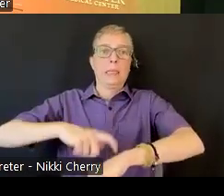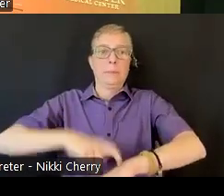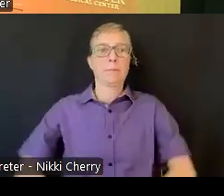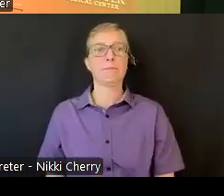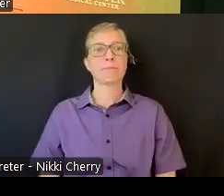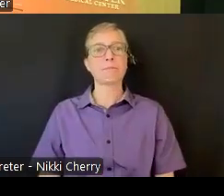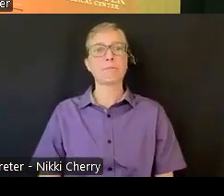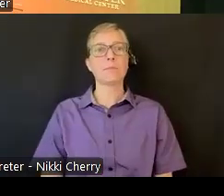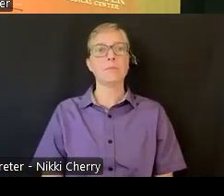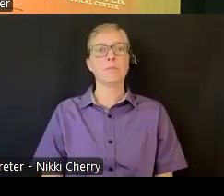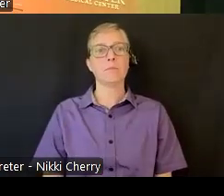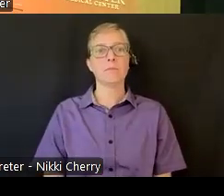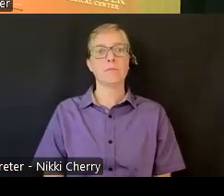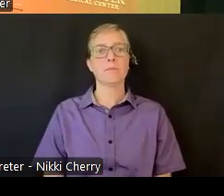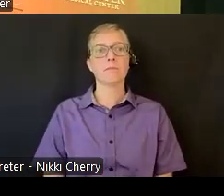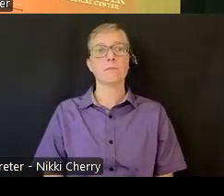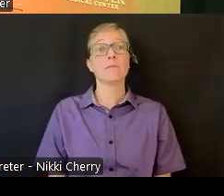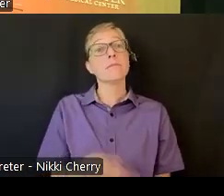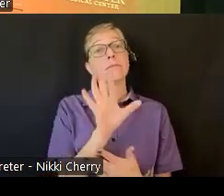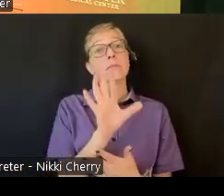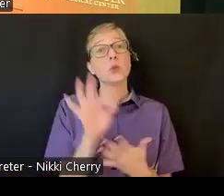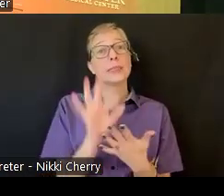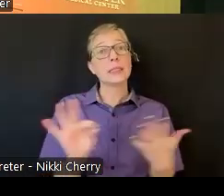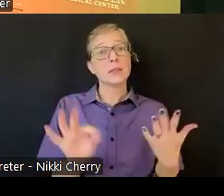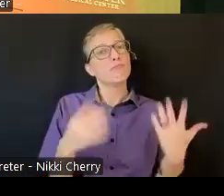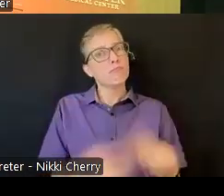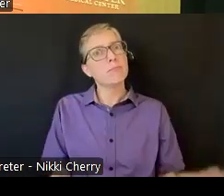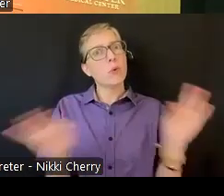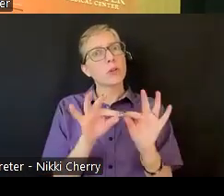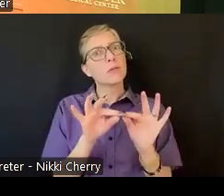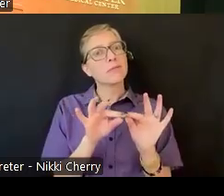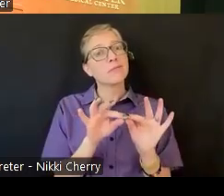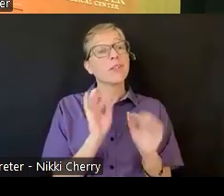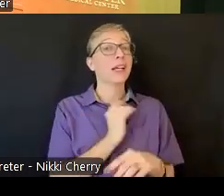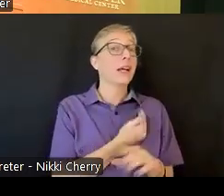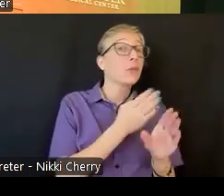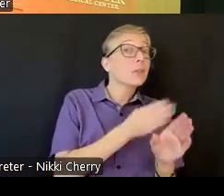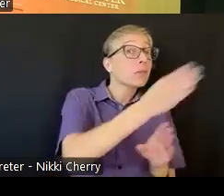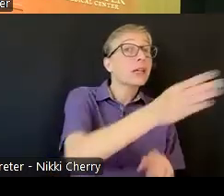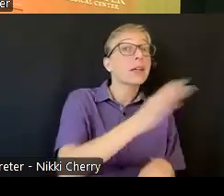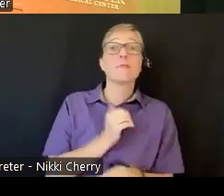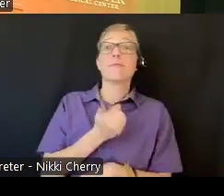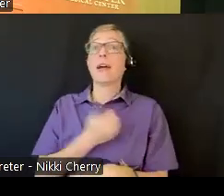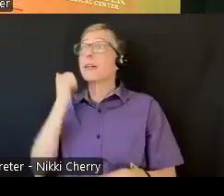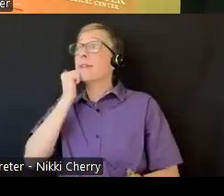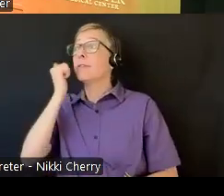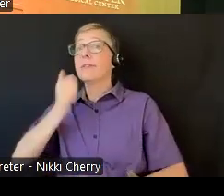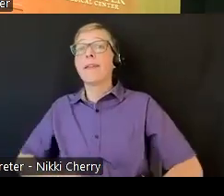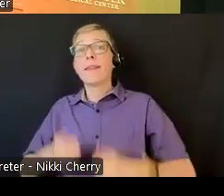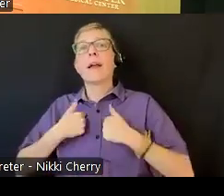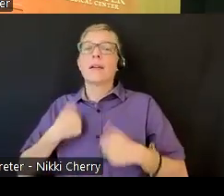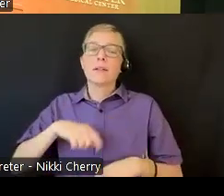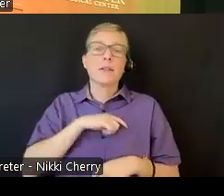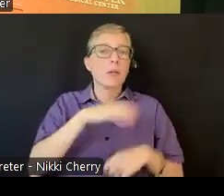The choices are important. We also make choices in our career, in our life as well. And I put a couple of the quotes